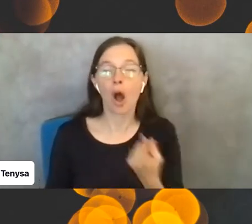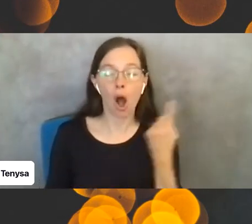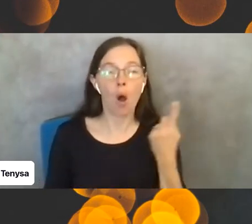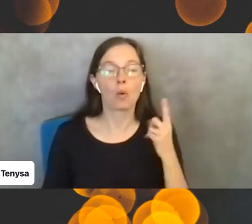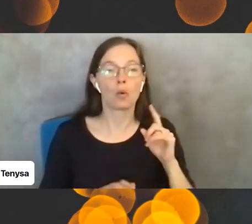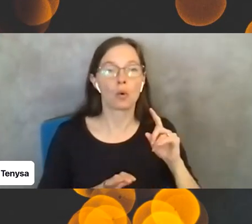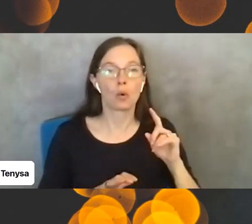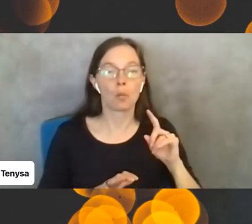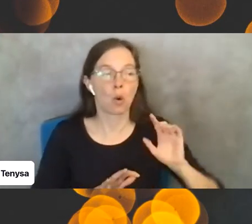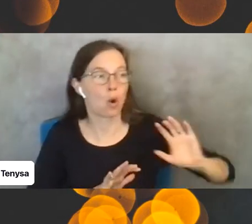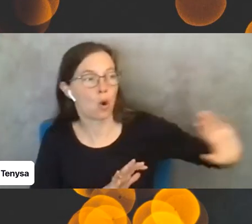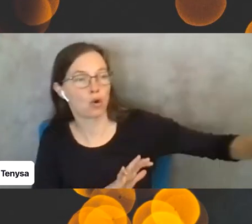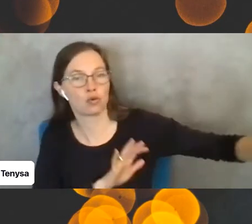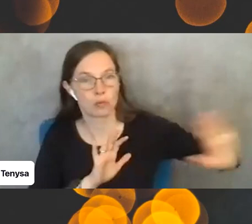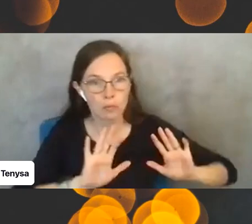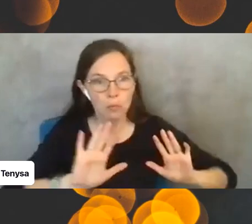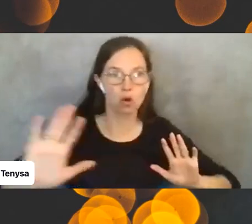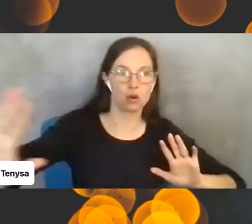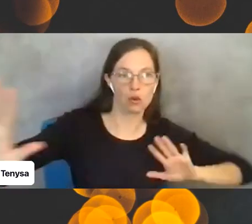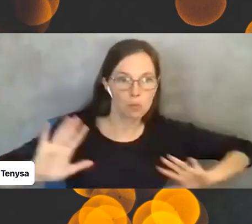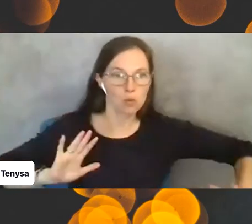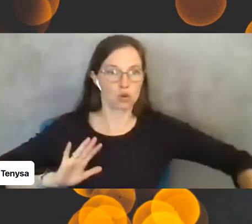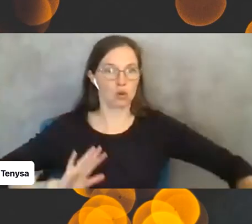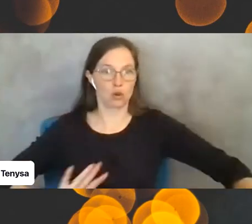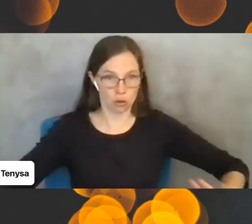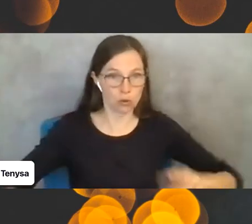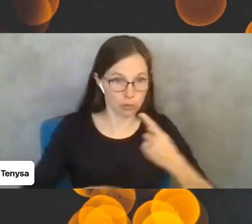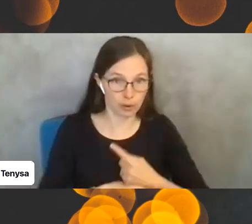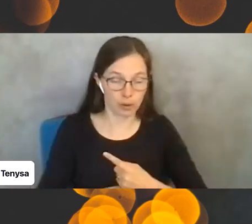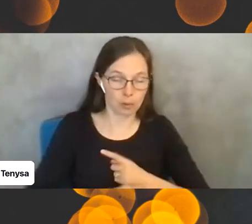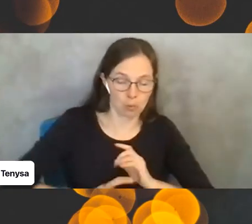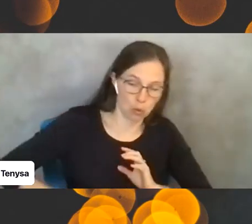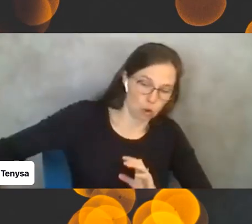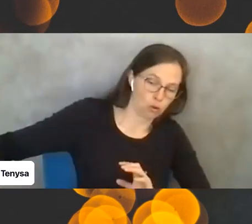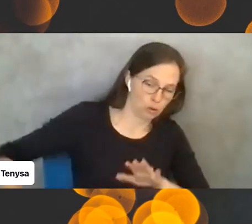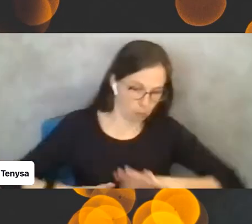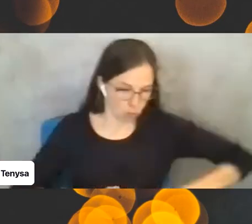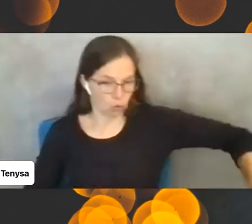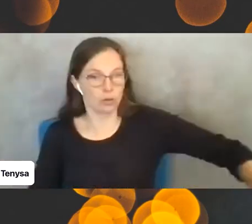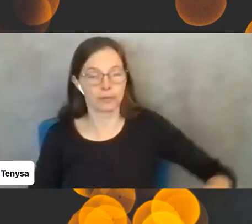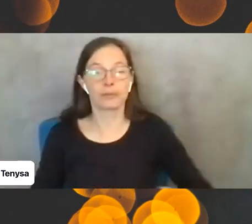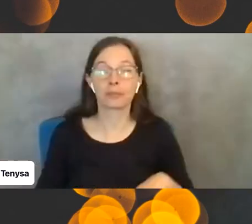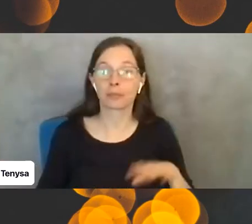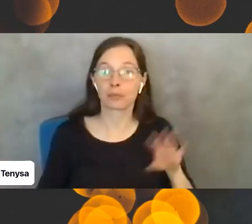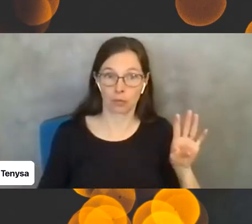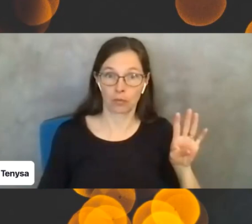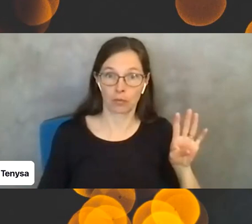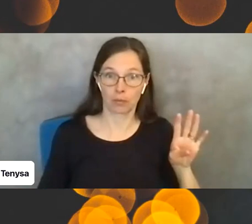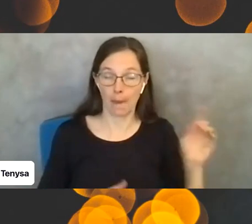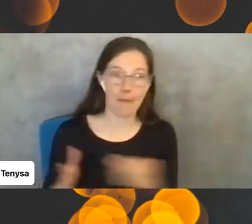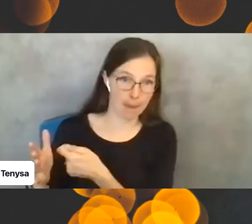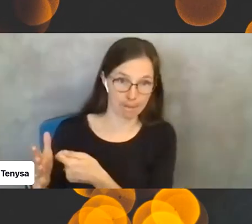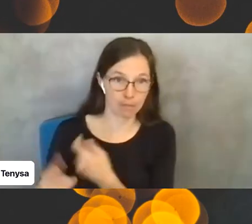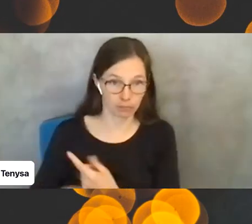pushing away, right? You're always pushing away, pushing away. We're doing 4, pam, right